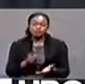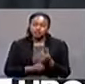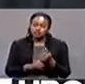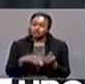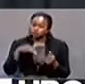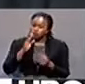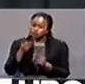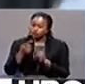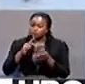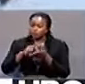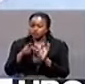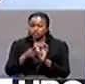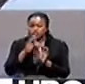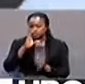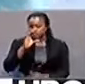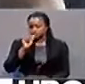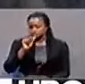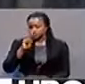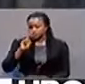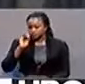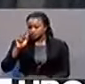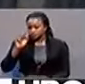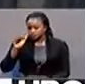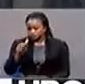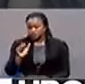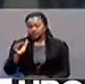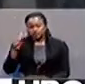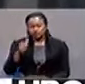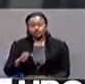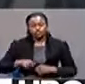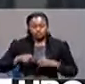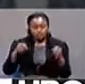Caritas project which he chaired. They got